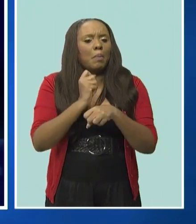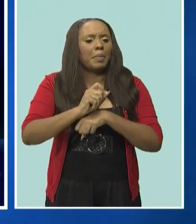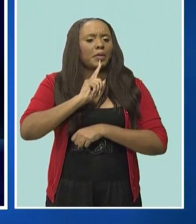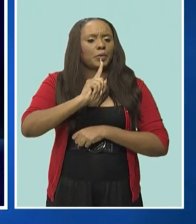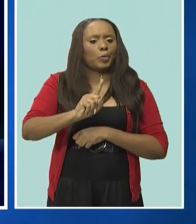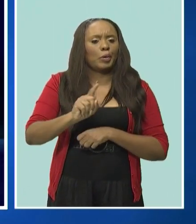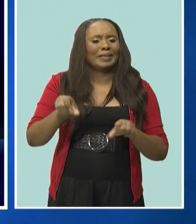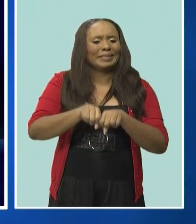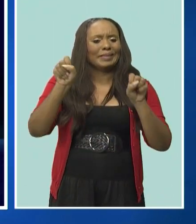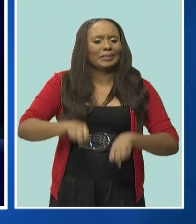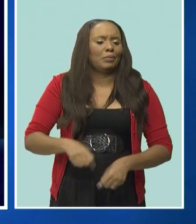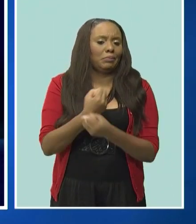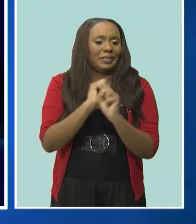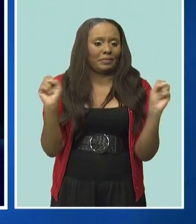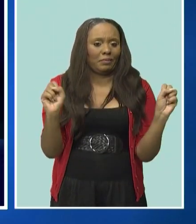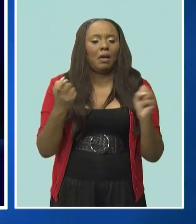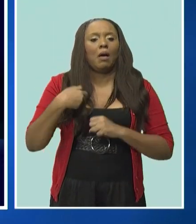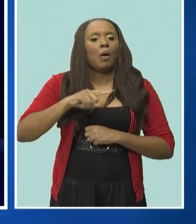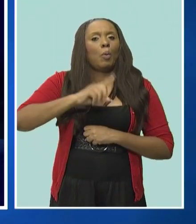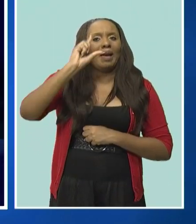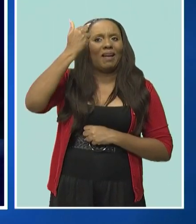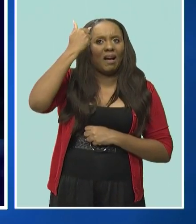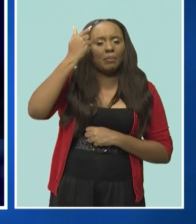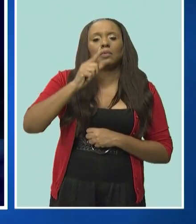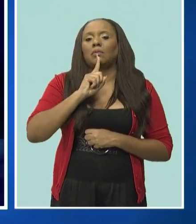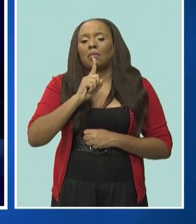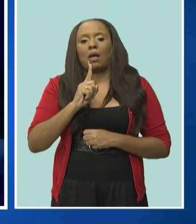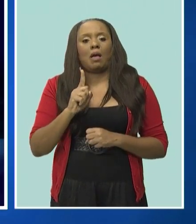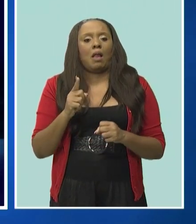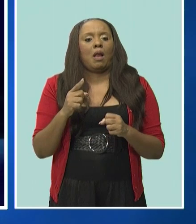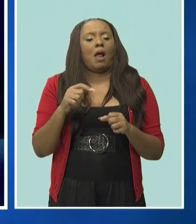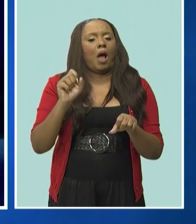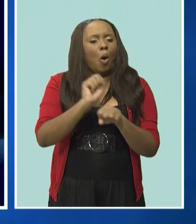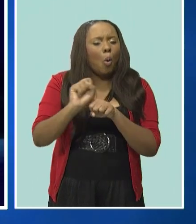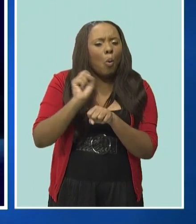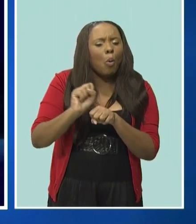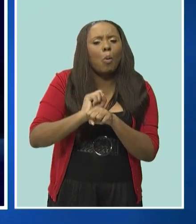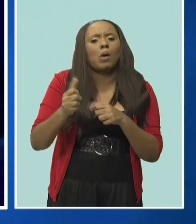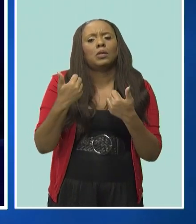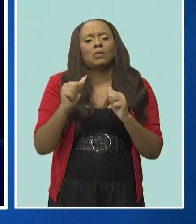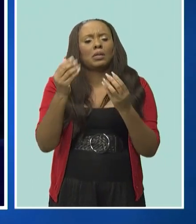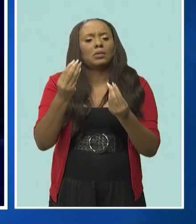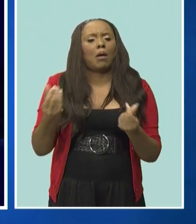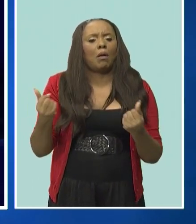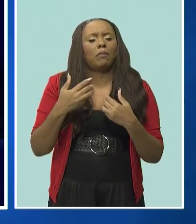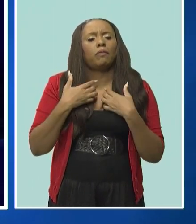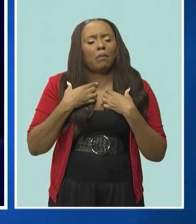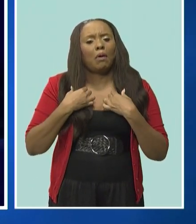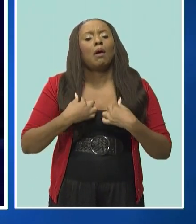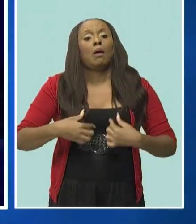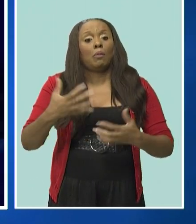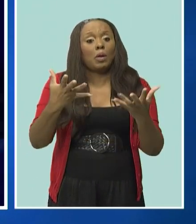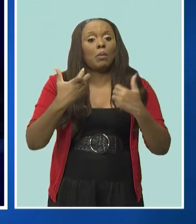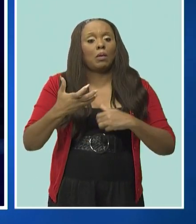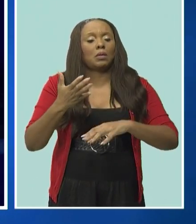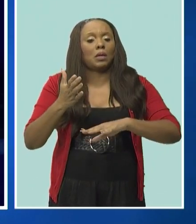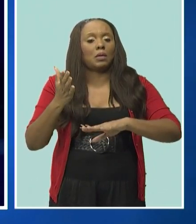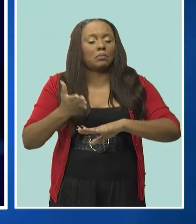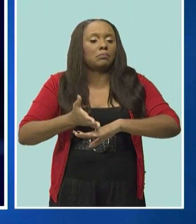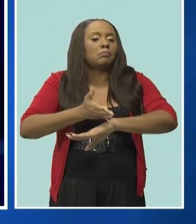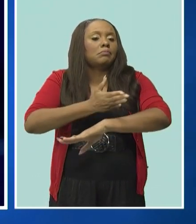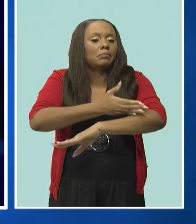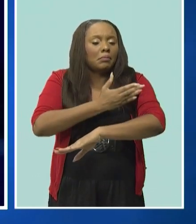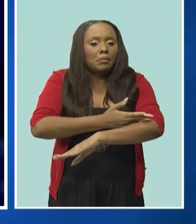to engage in that activity and that practice. We've always sought to upgrade and enhance our cybersecurity